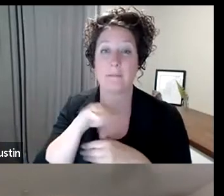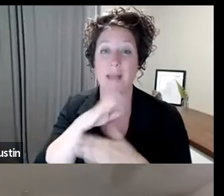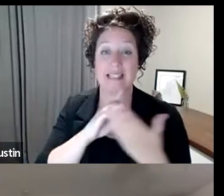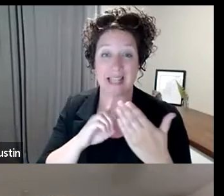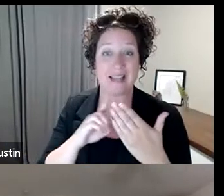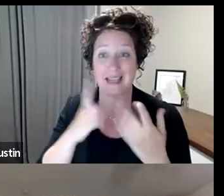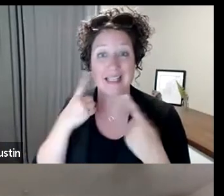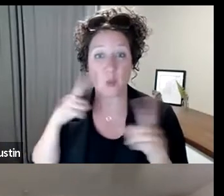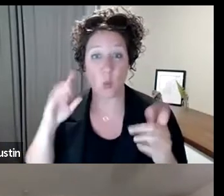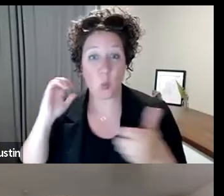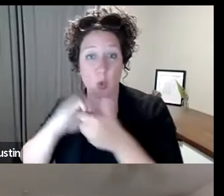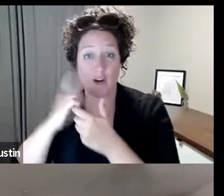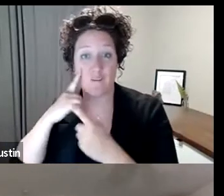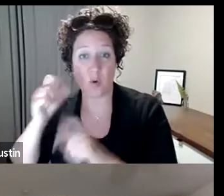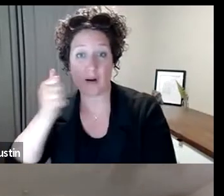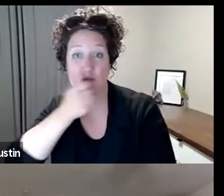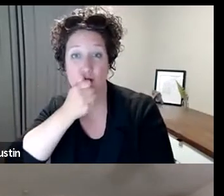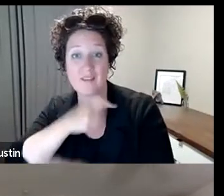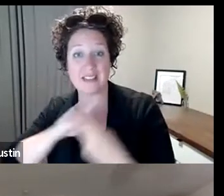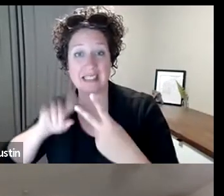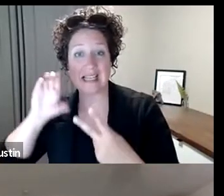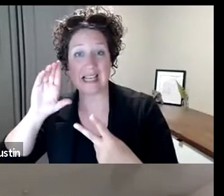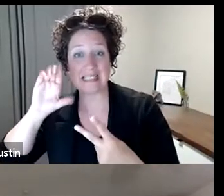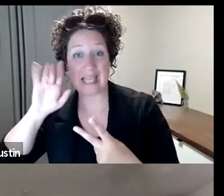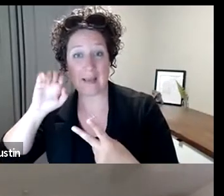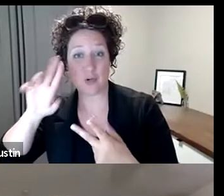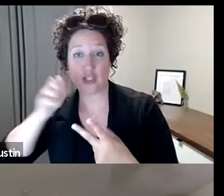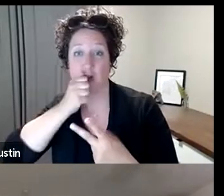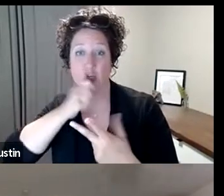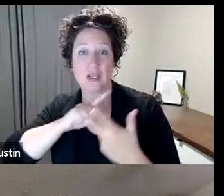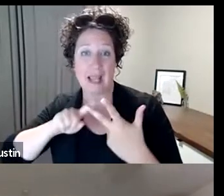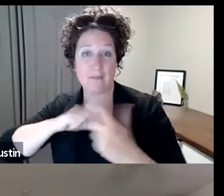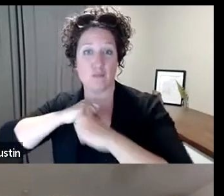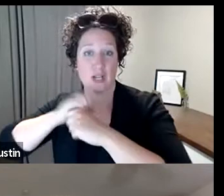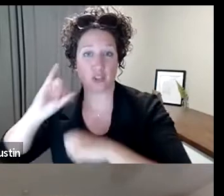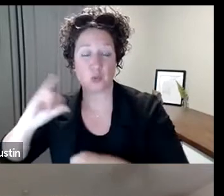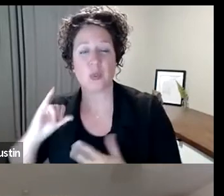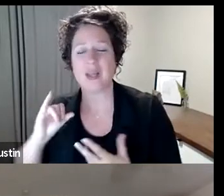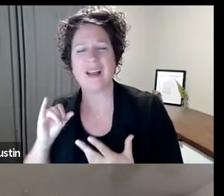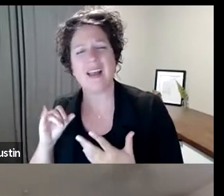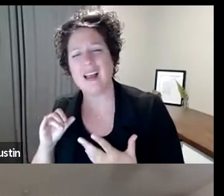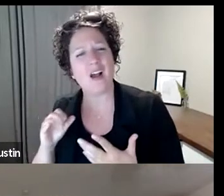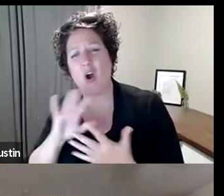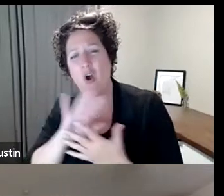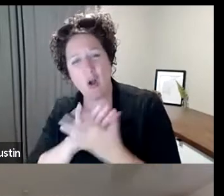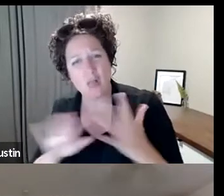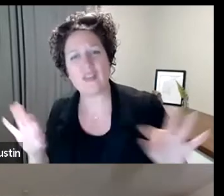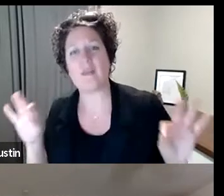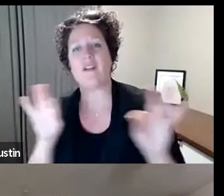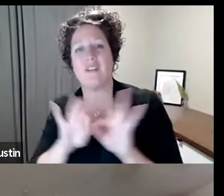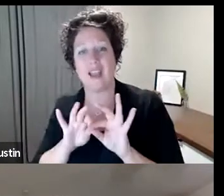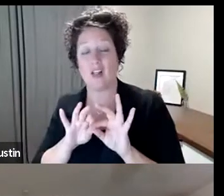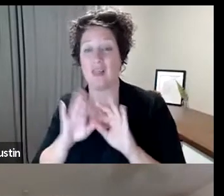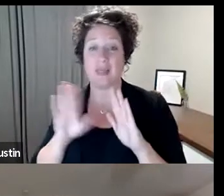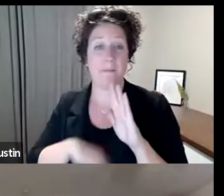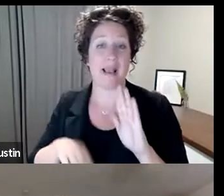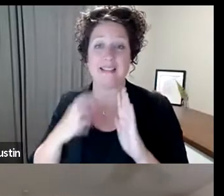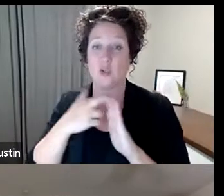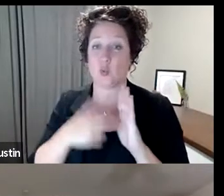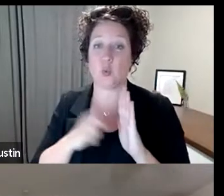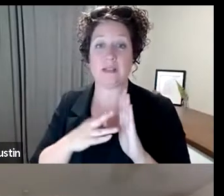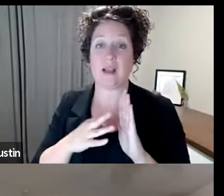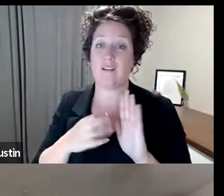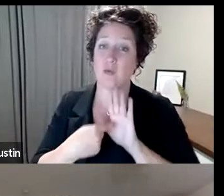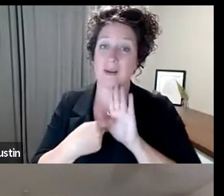privacy, cybersecurity, and consumer protection as well. So they're all vital. And the basic rules of